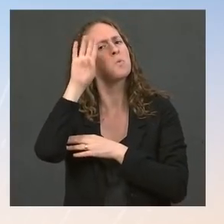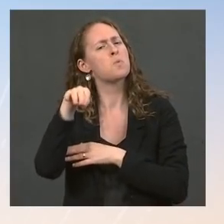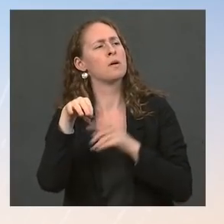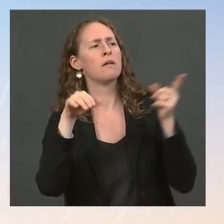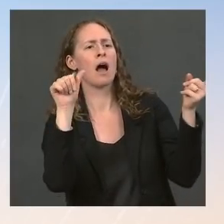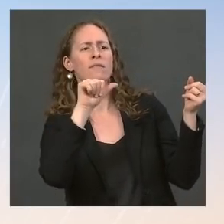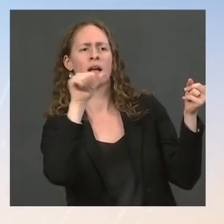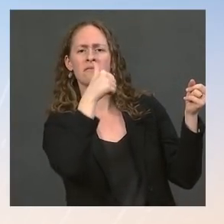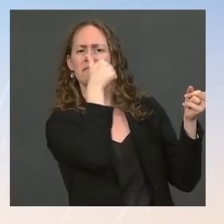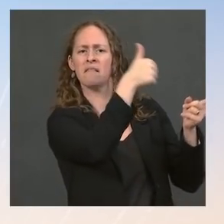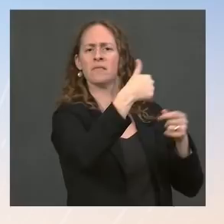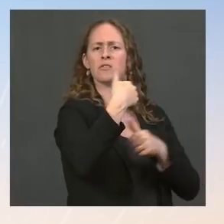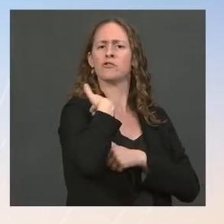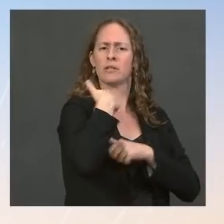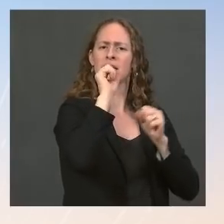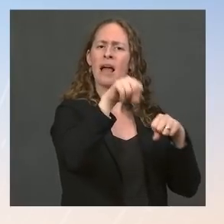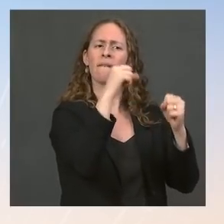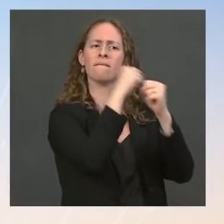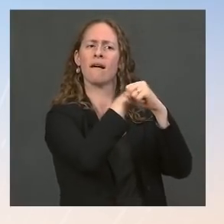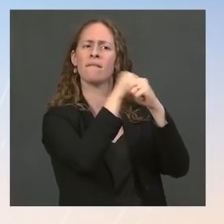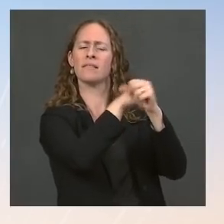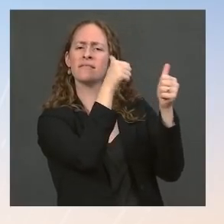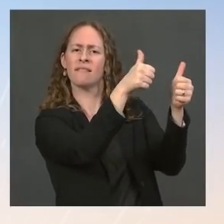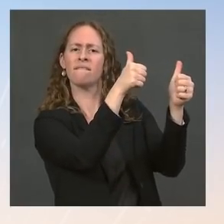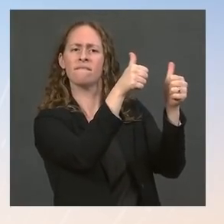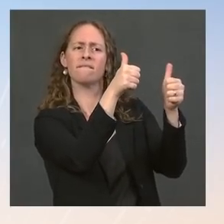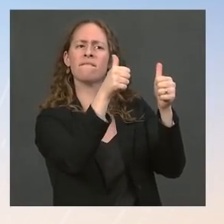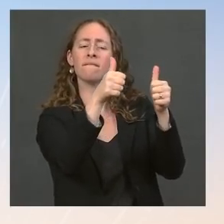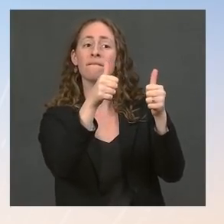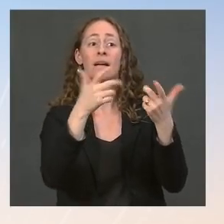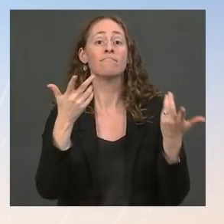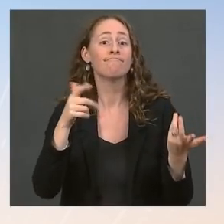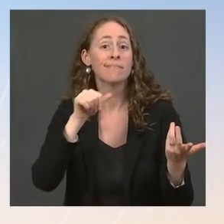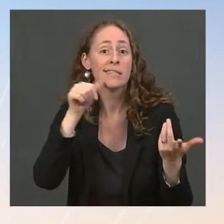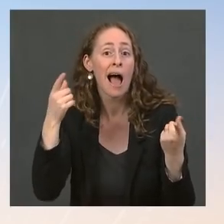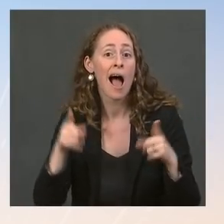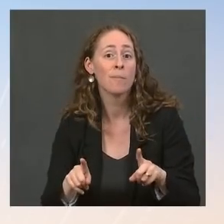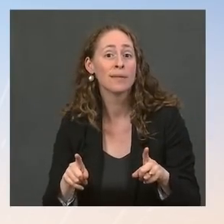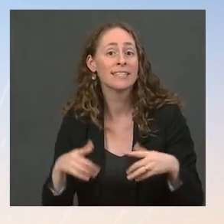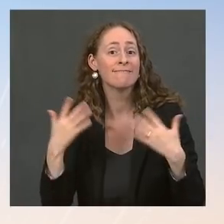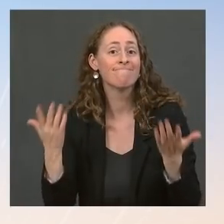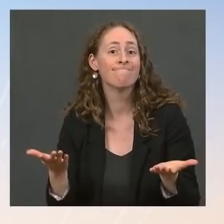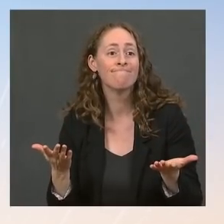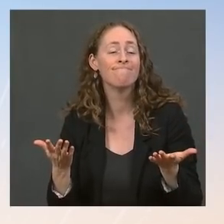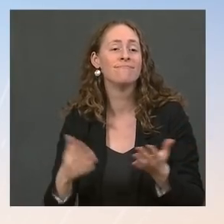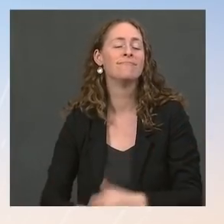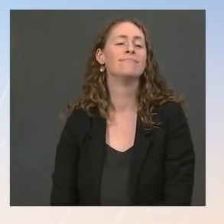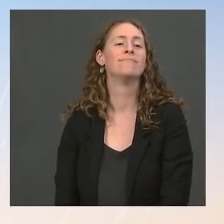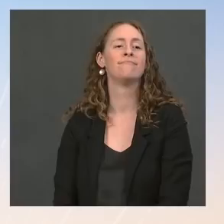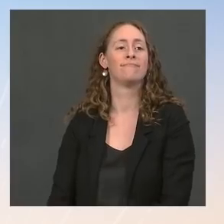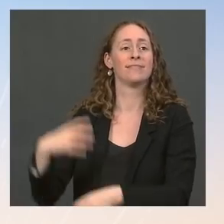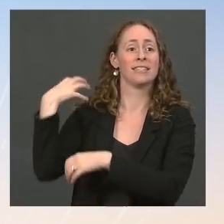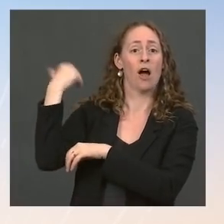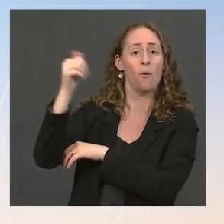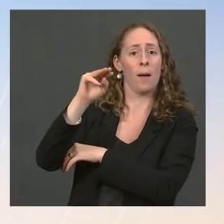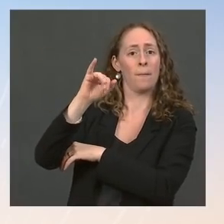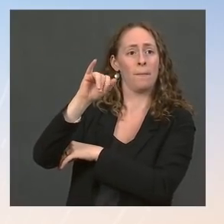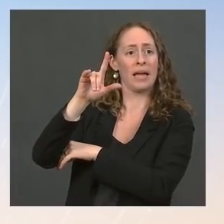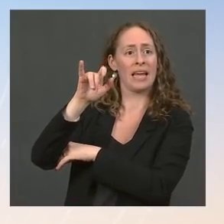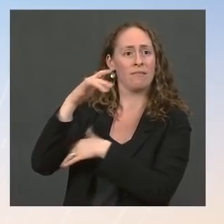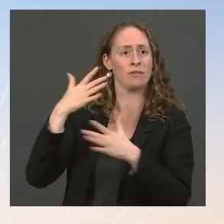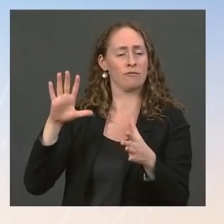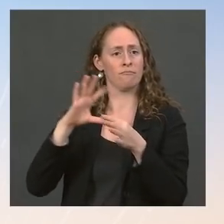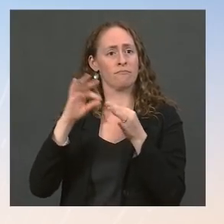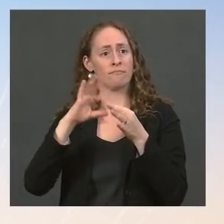fight, they would be in the lead. They were not. And as Chairman Milley also stated today, we would have needed 5,000 troops alone to